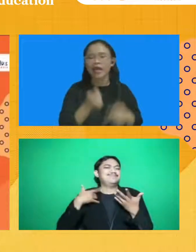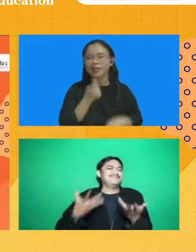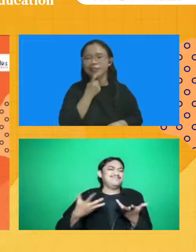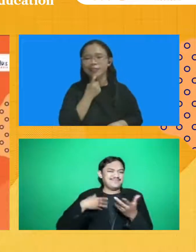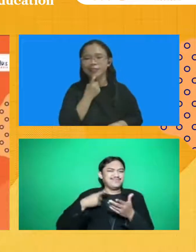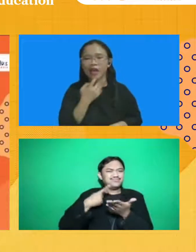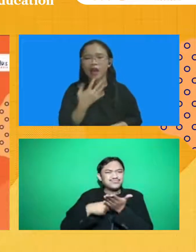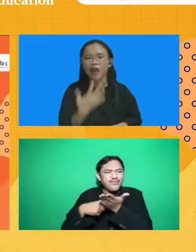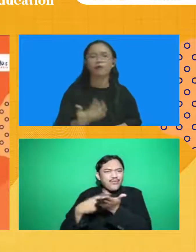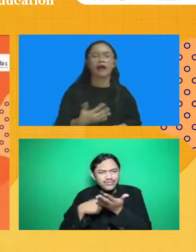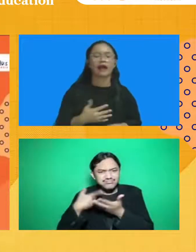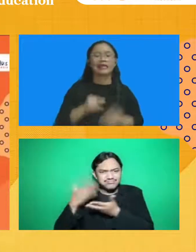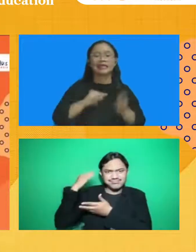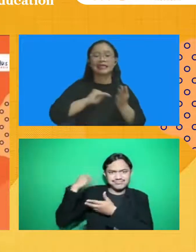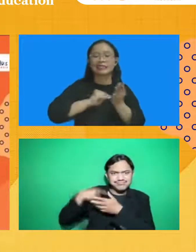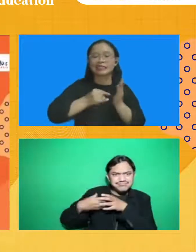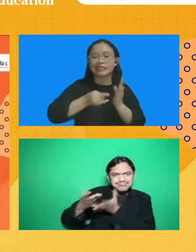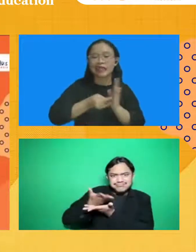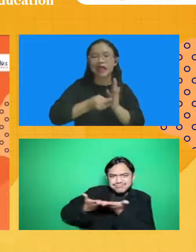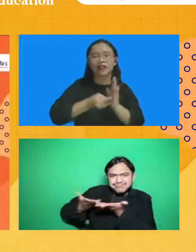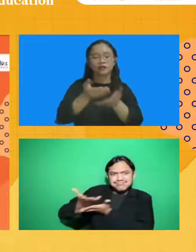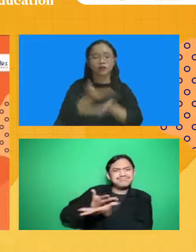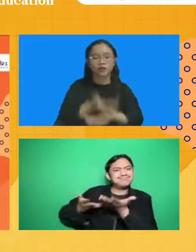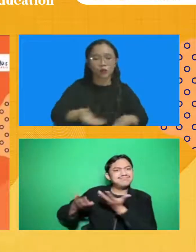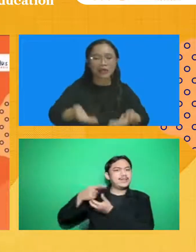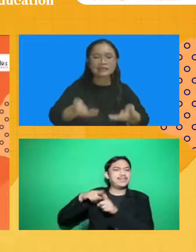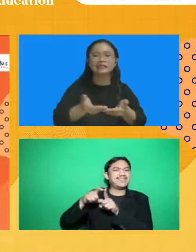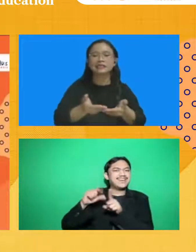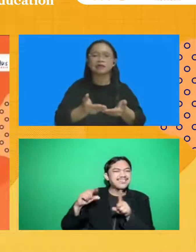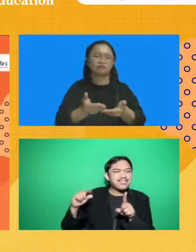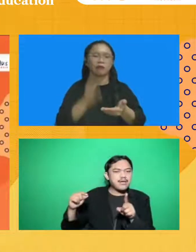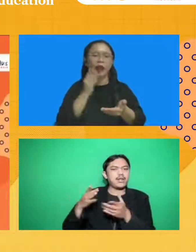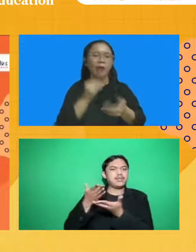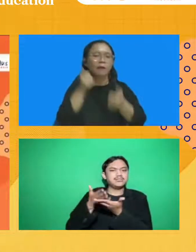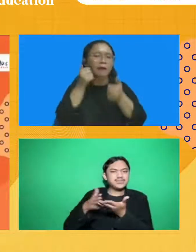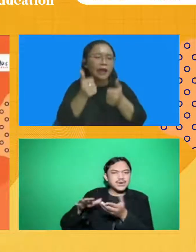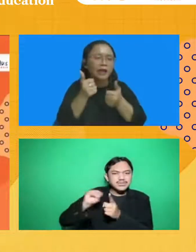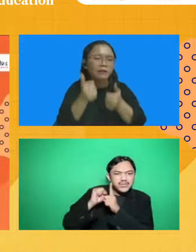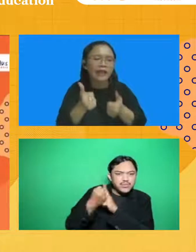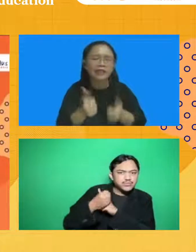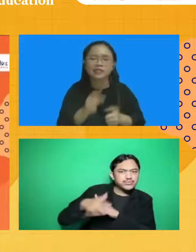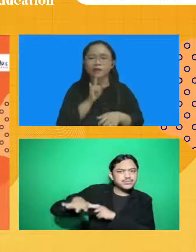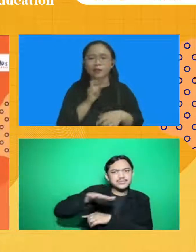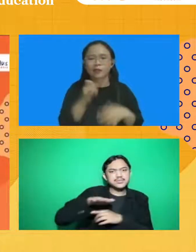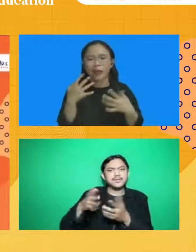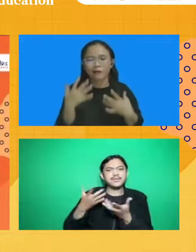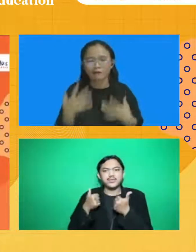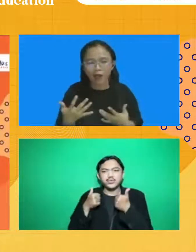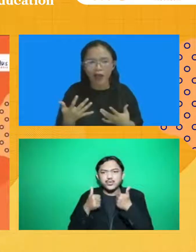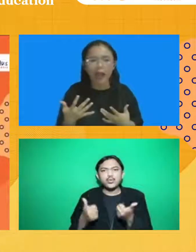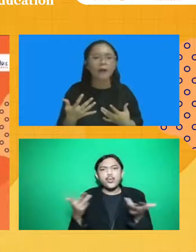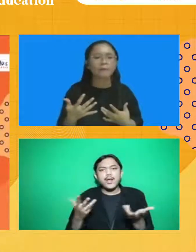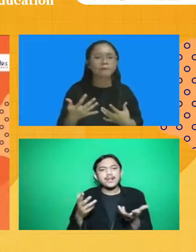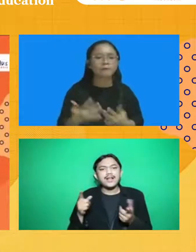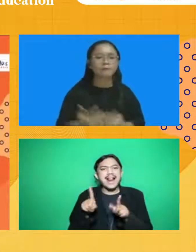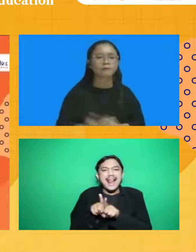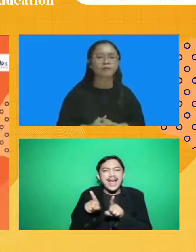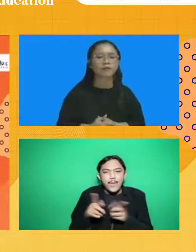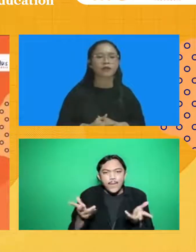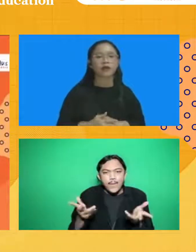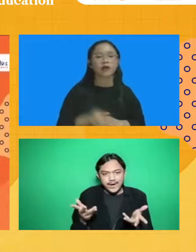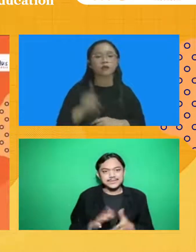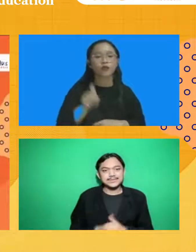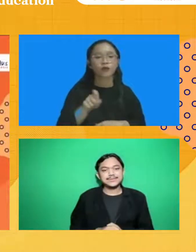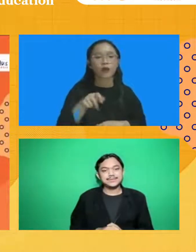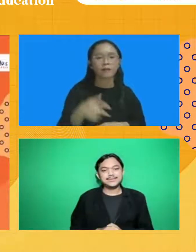spaces. Some of the ideas that we came up with were fact-checking and